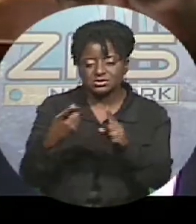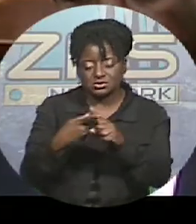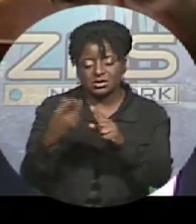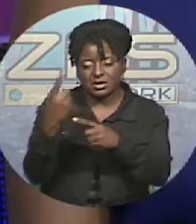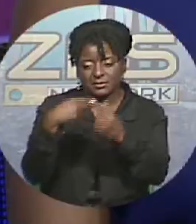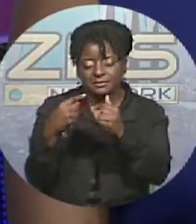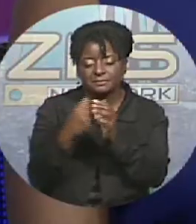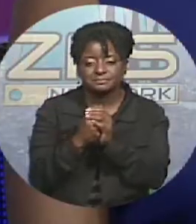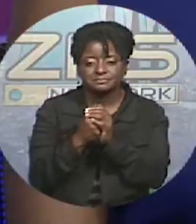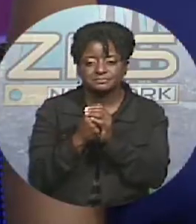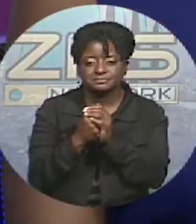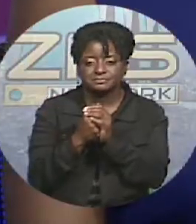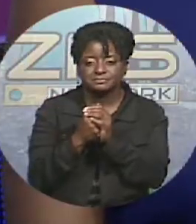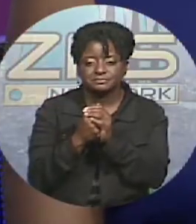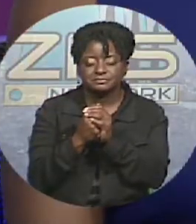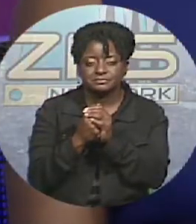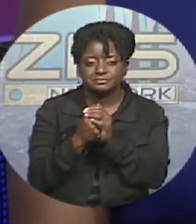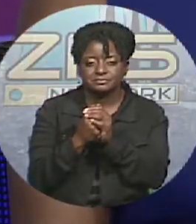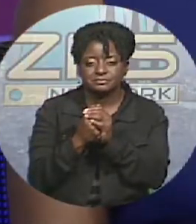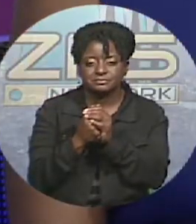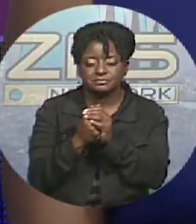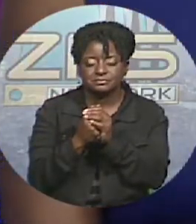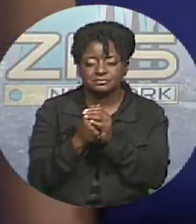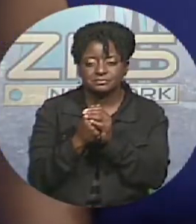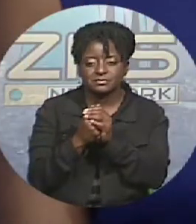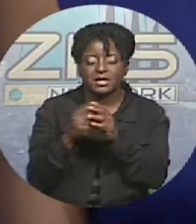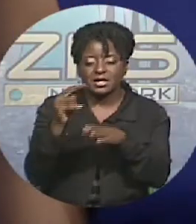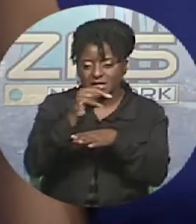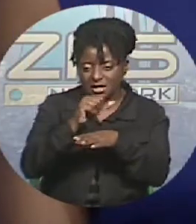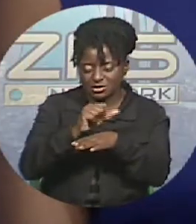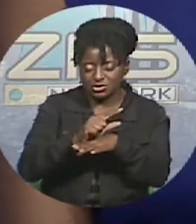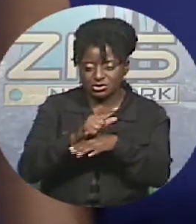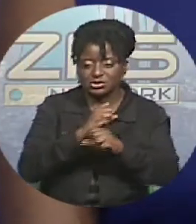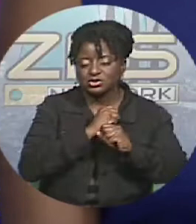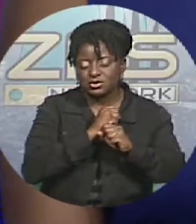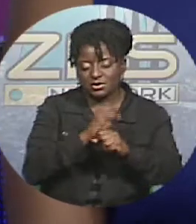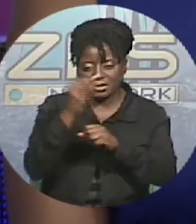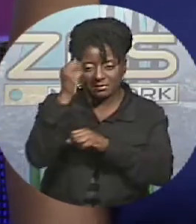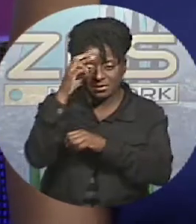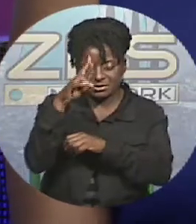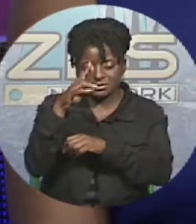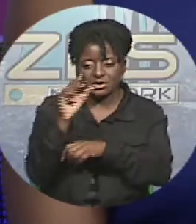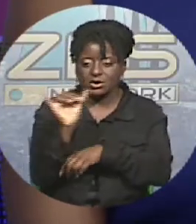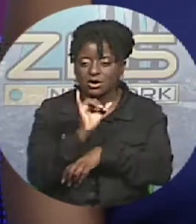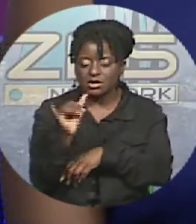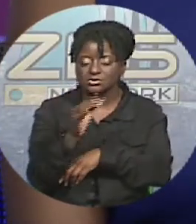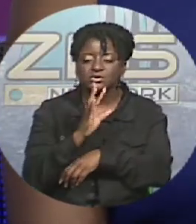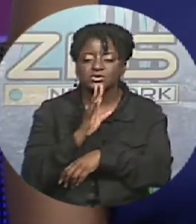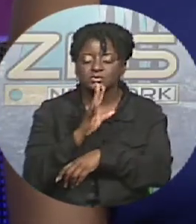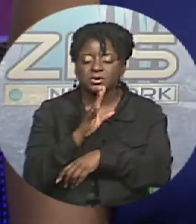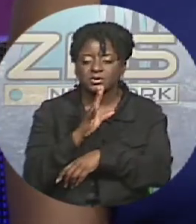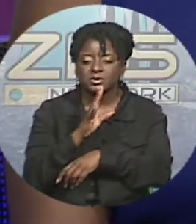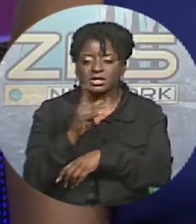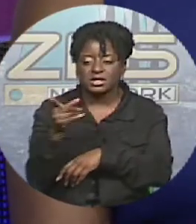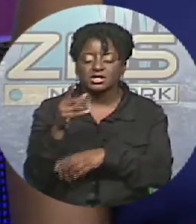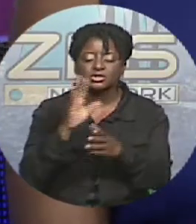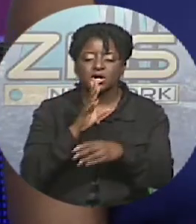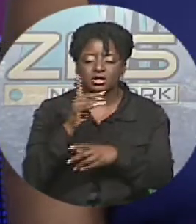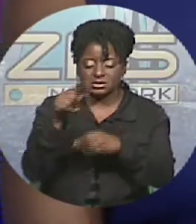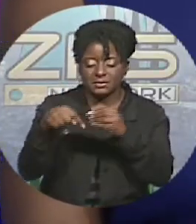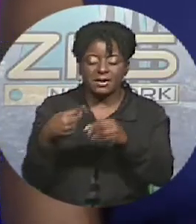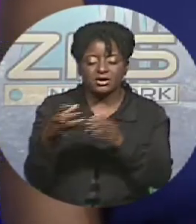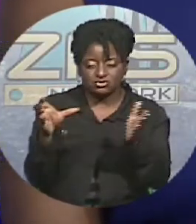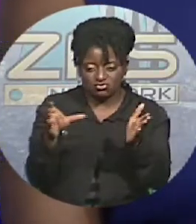News. Still on the mid-year budget, the National Security Minister also contributed to the debate, and he talked about crime and the